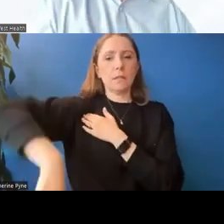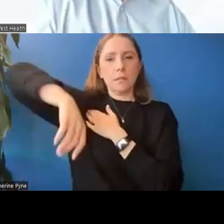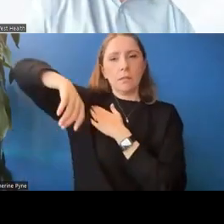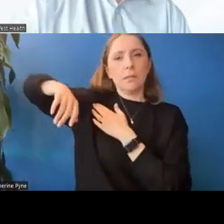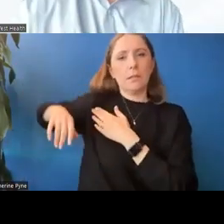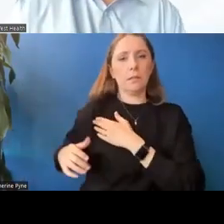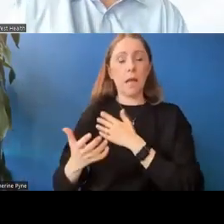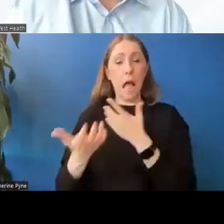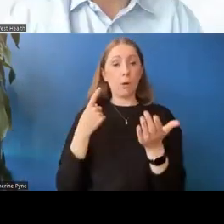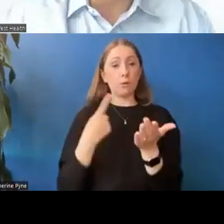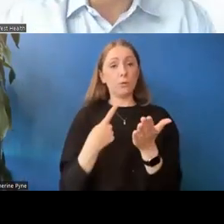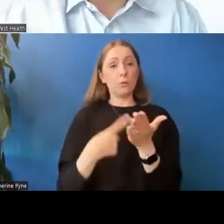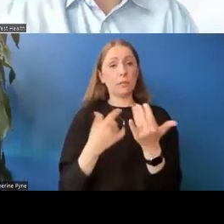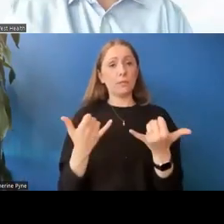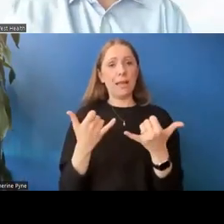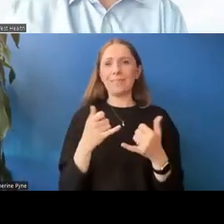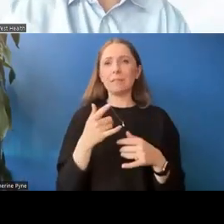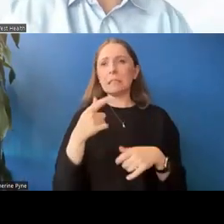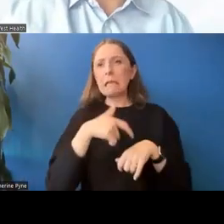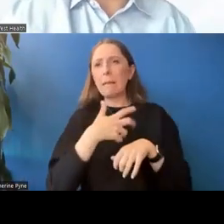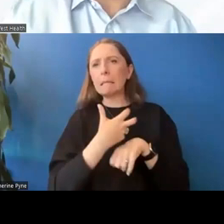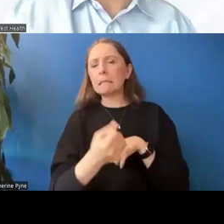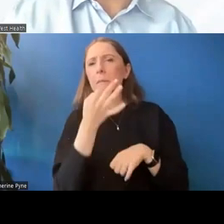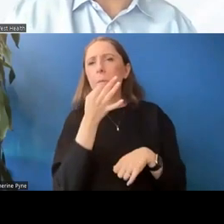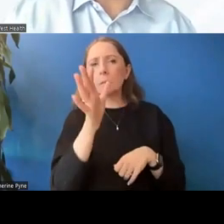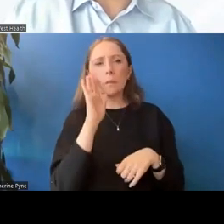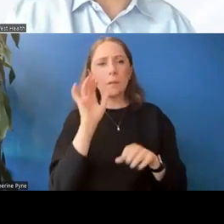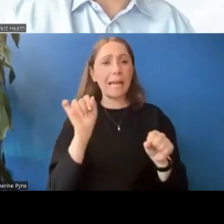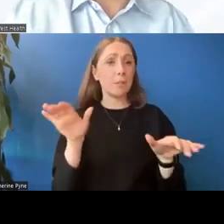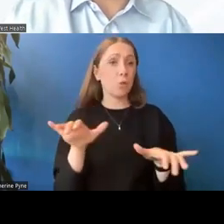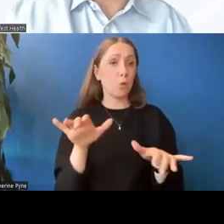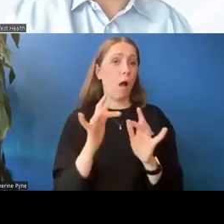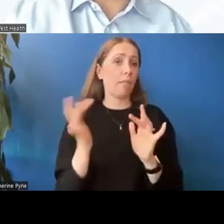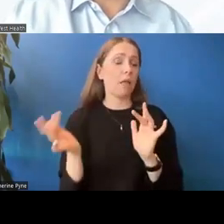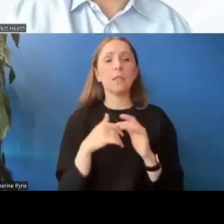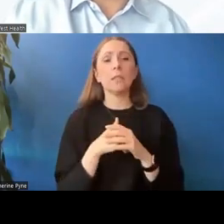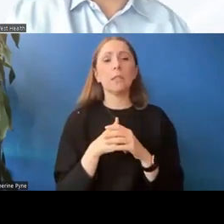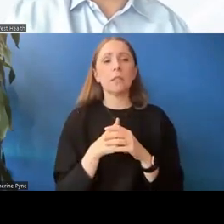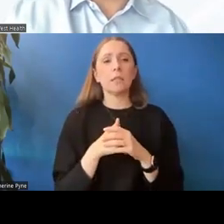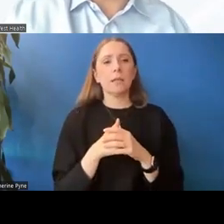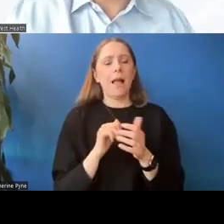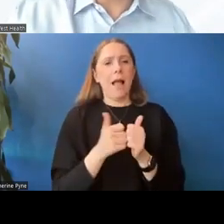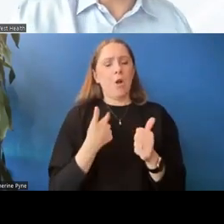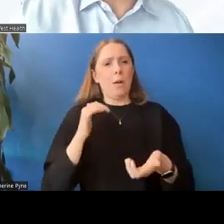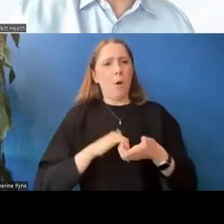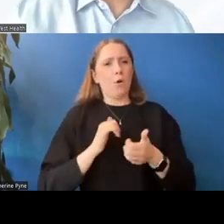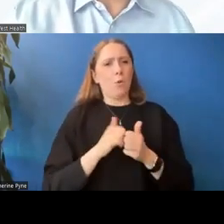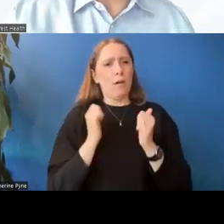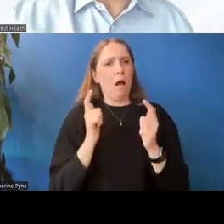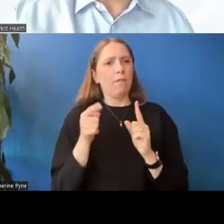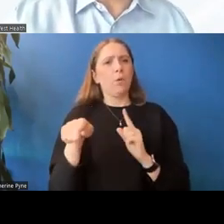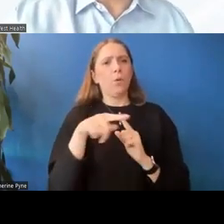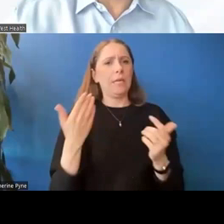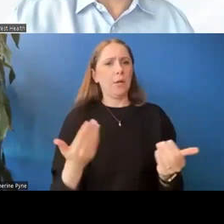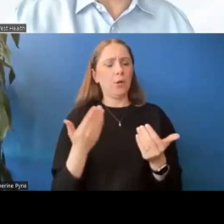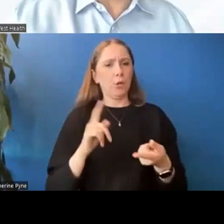What I want to discuss today, and I don't think we'll have time today, but we can do this offline also, is like, how do we partner with all of you